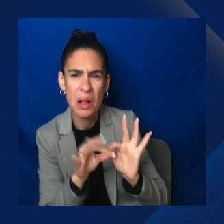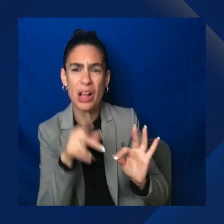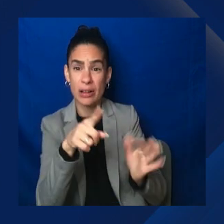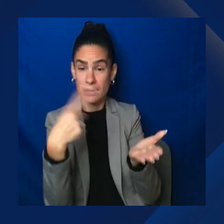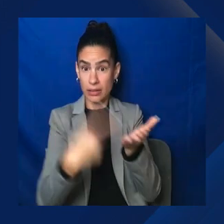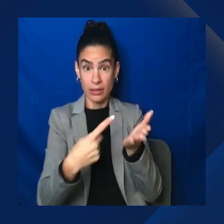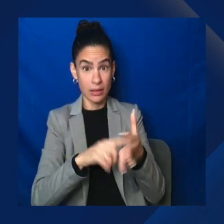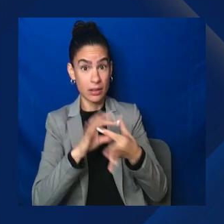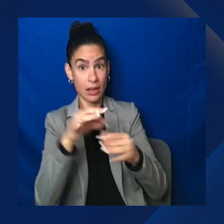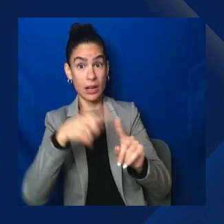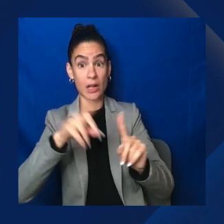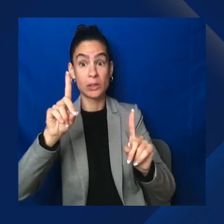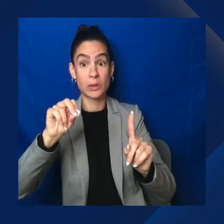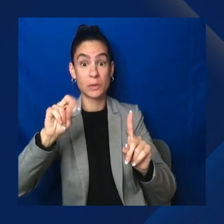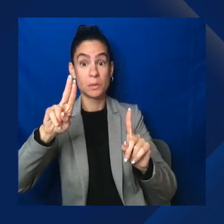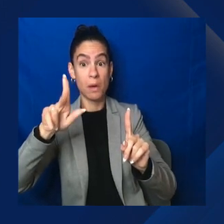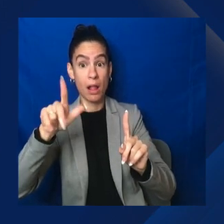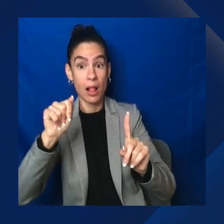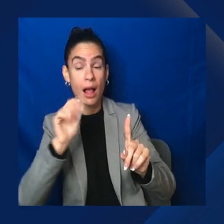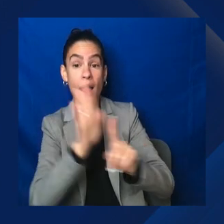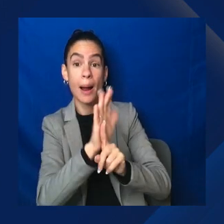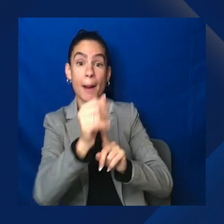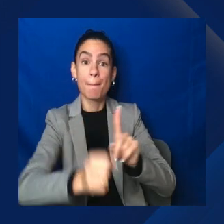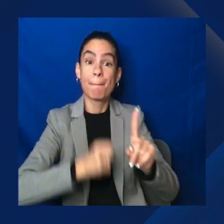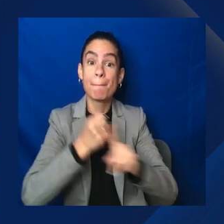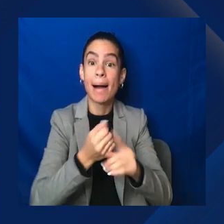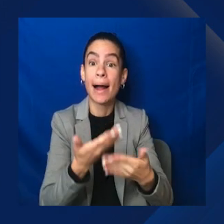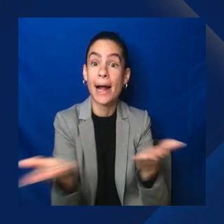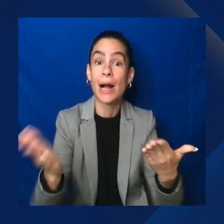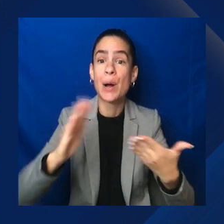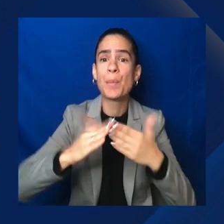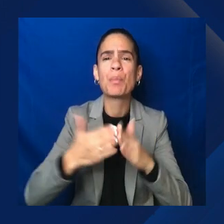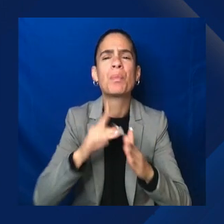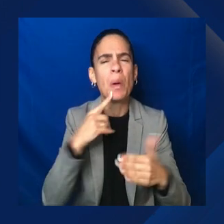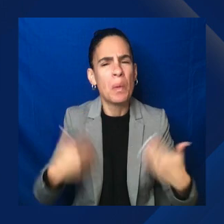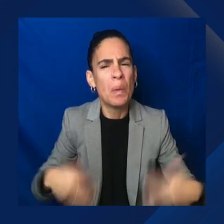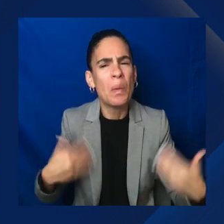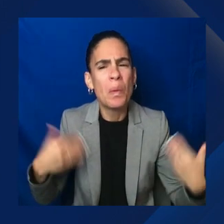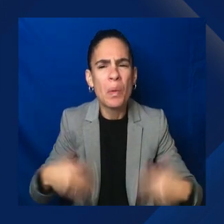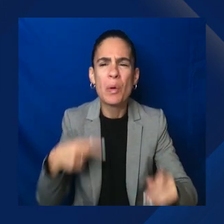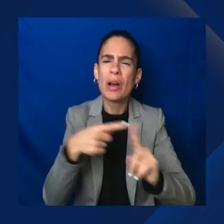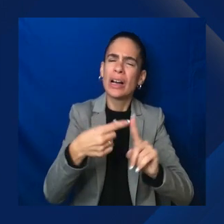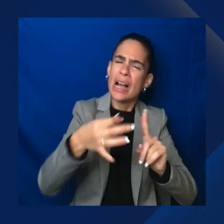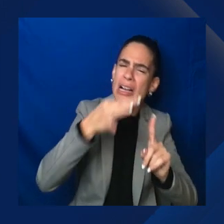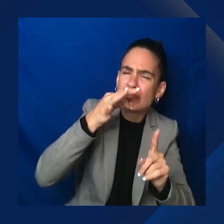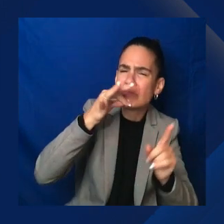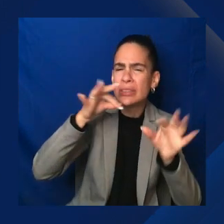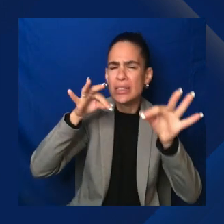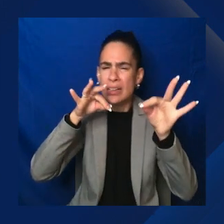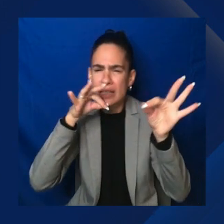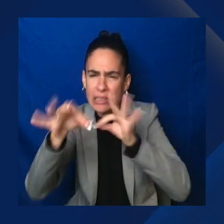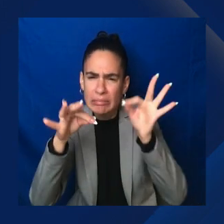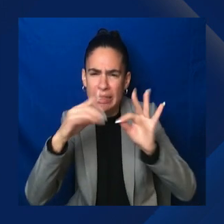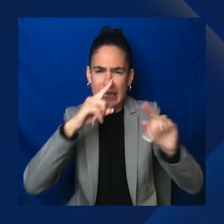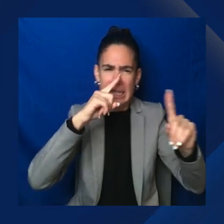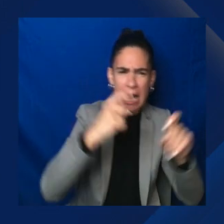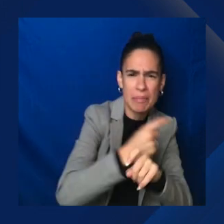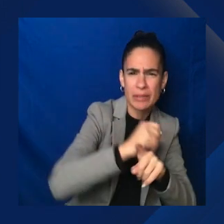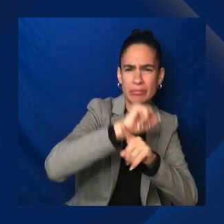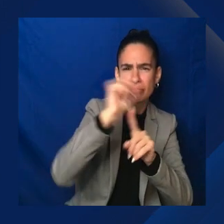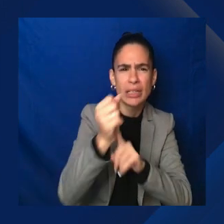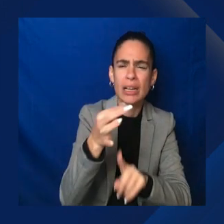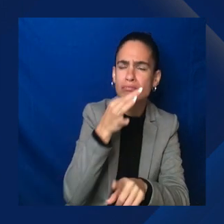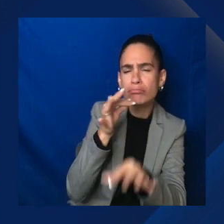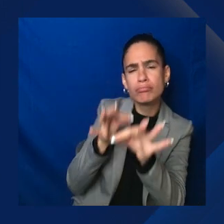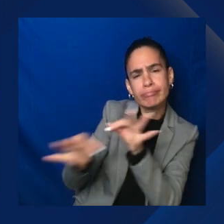how they can communicate some of these complex situations to people and the trust that you have. And so I think